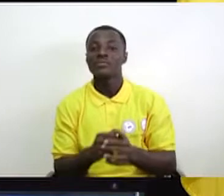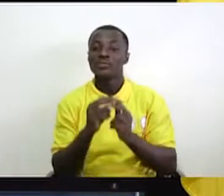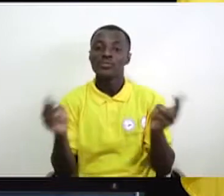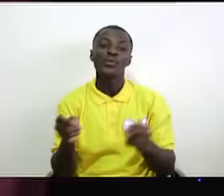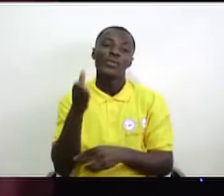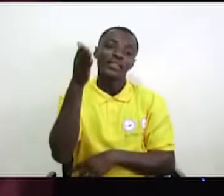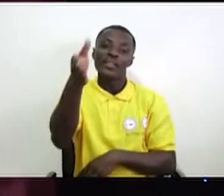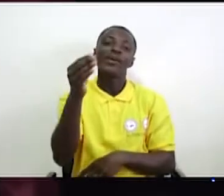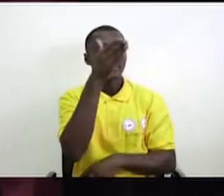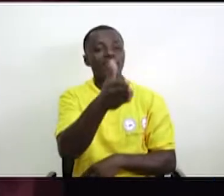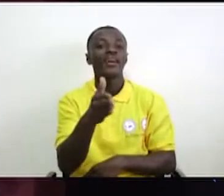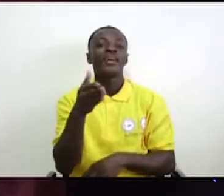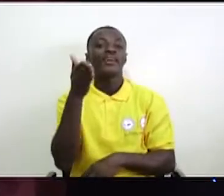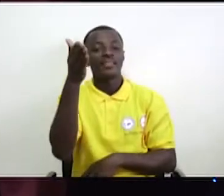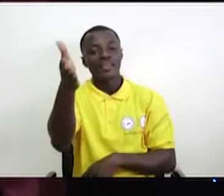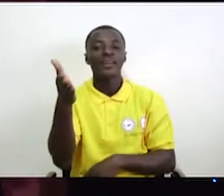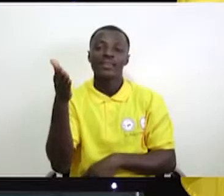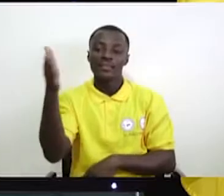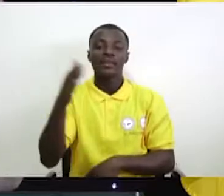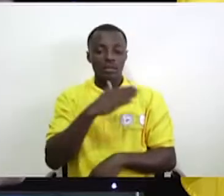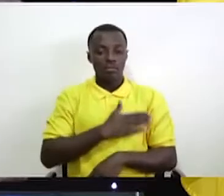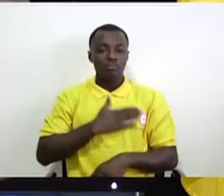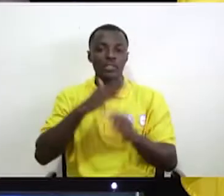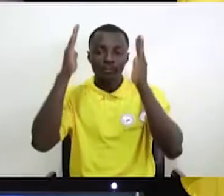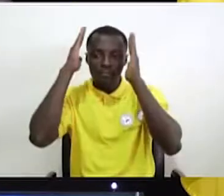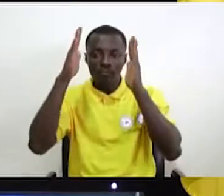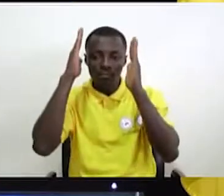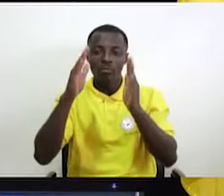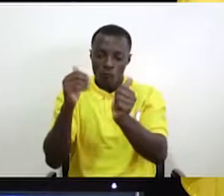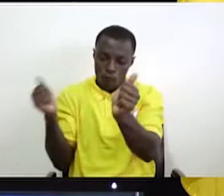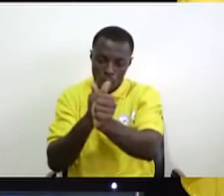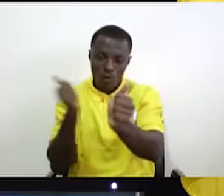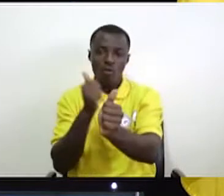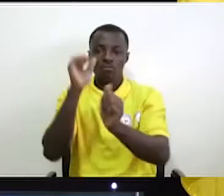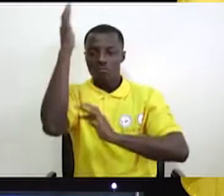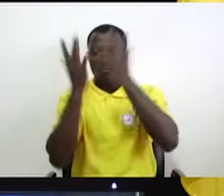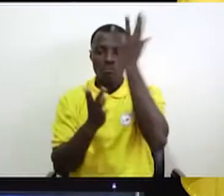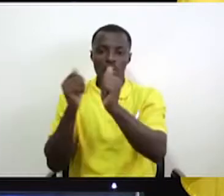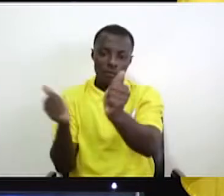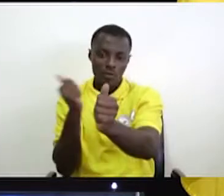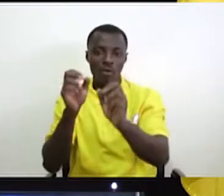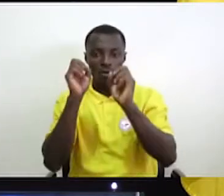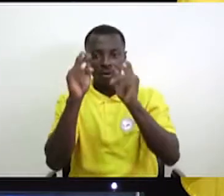wherever you are, I want you to pay attention and then let your spirit follow us.